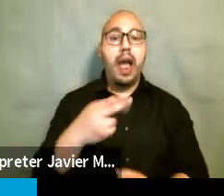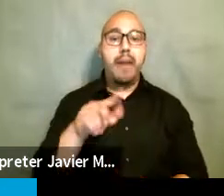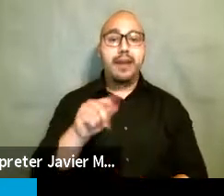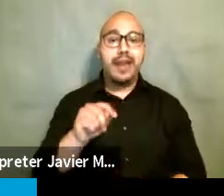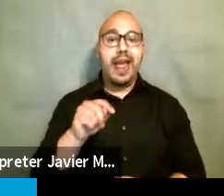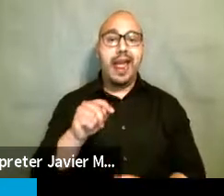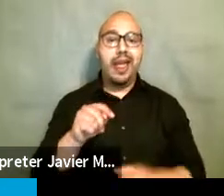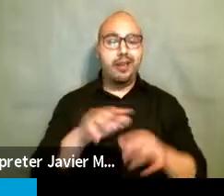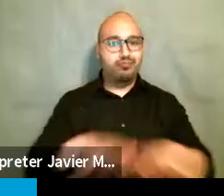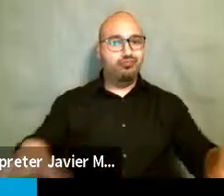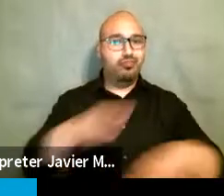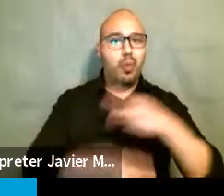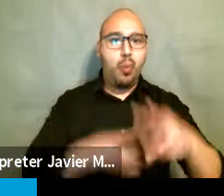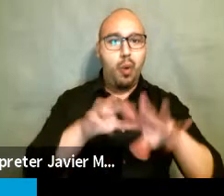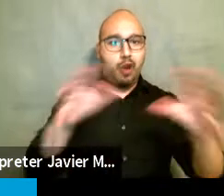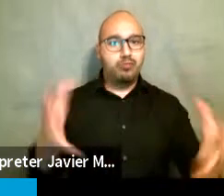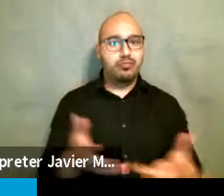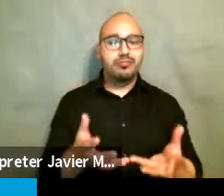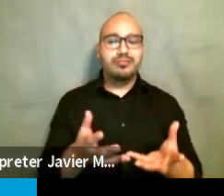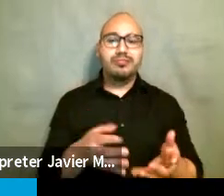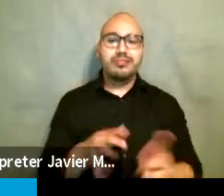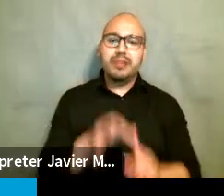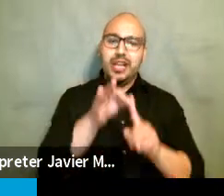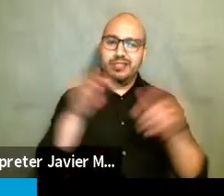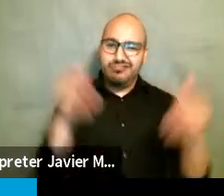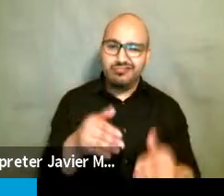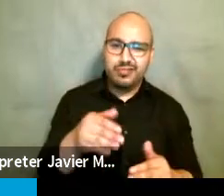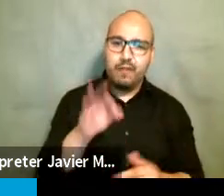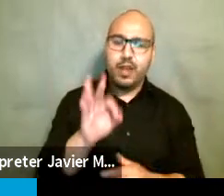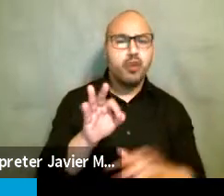including ours in Greater Fresno area, have the same mission statement of